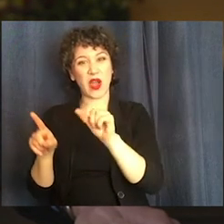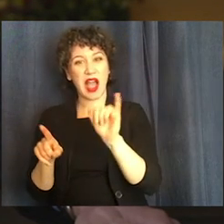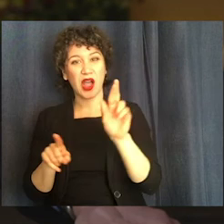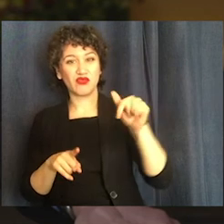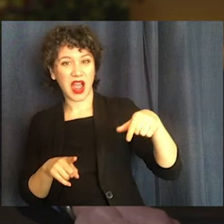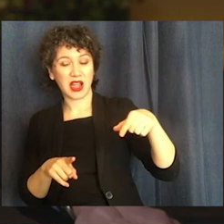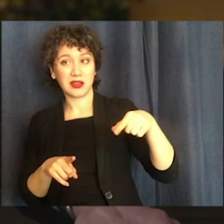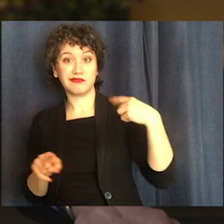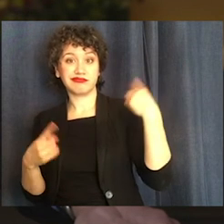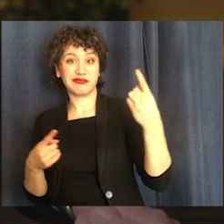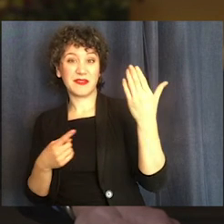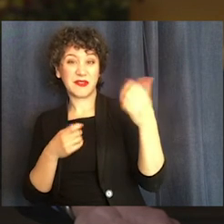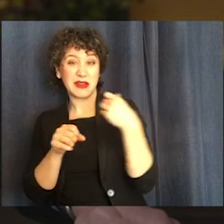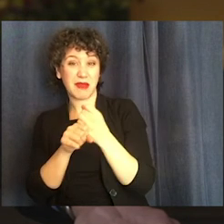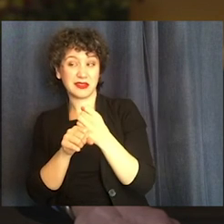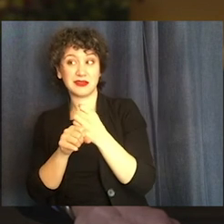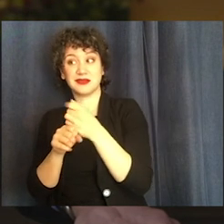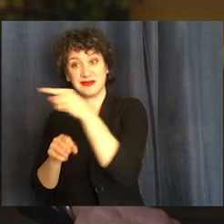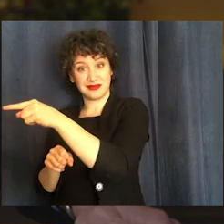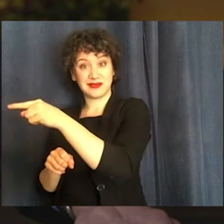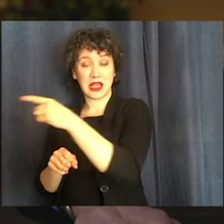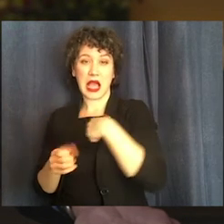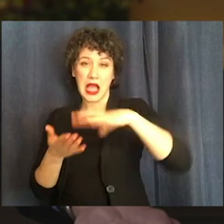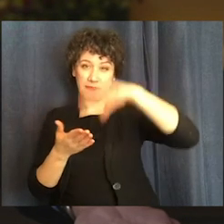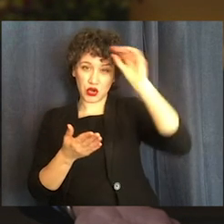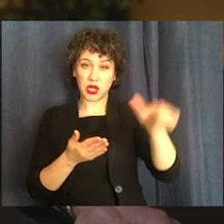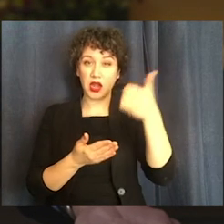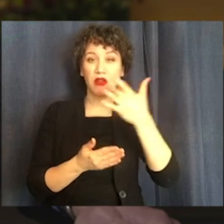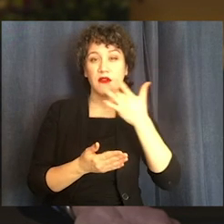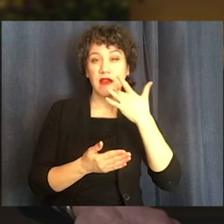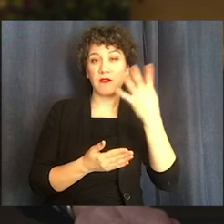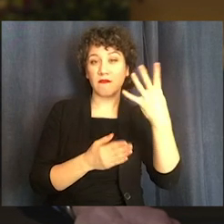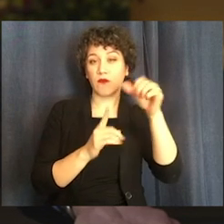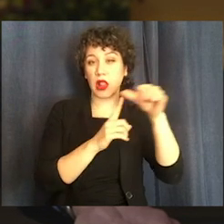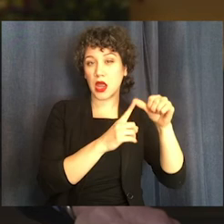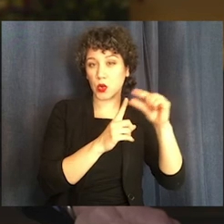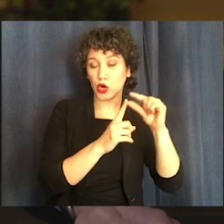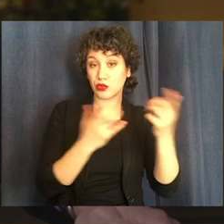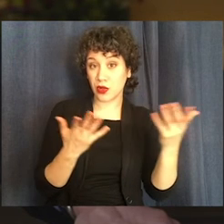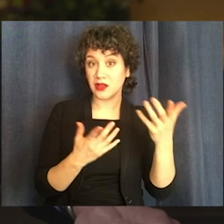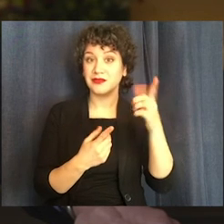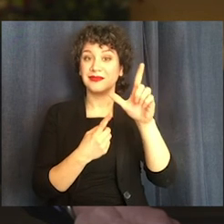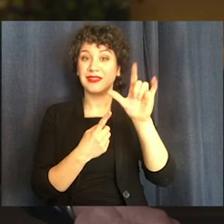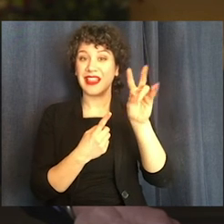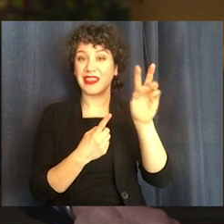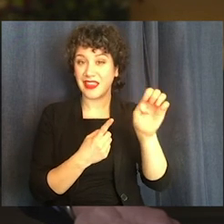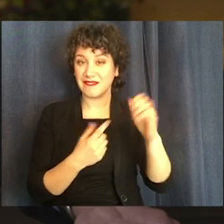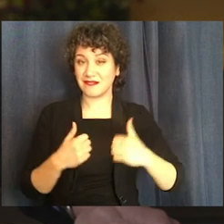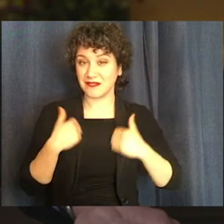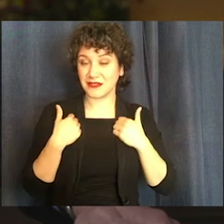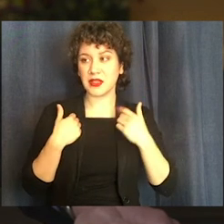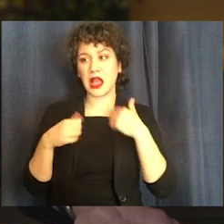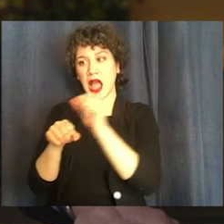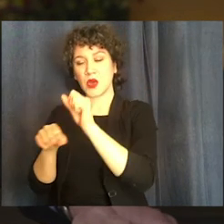operations and mortuary affairs officer at Forward Operating Base, Kalsu. Every day I was there, I made a plan, and I followed through with the work so that all of